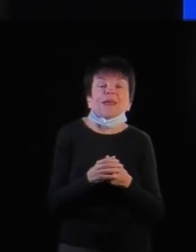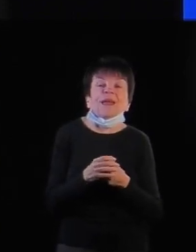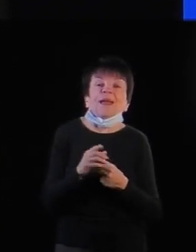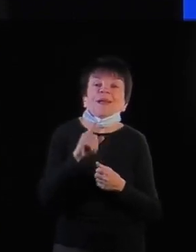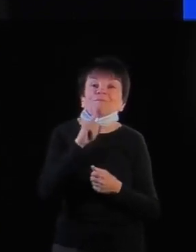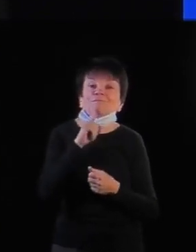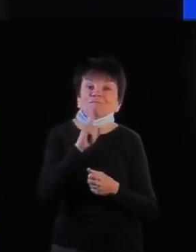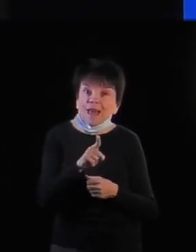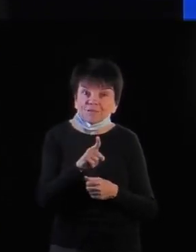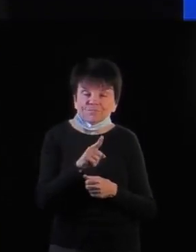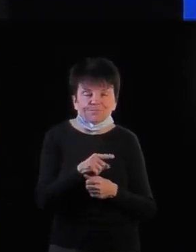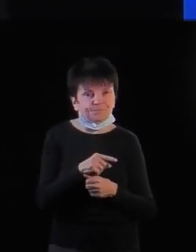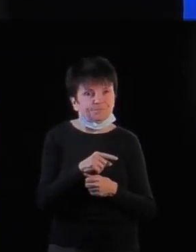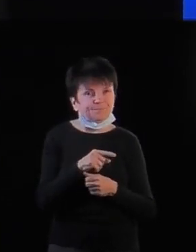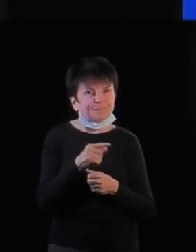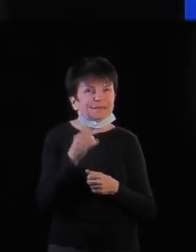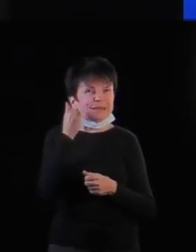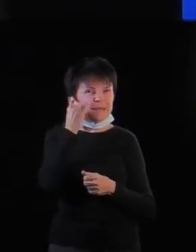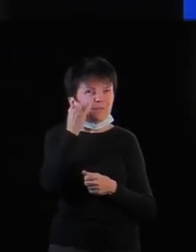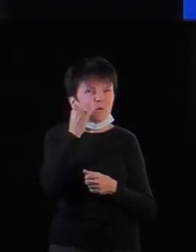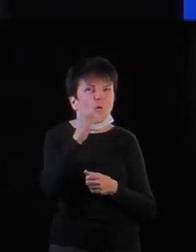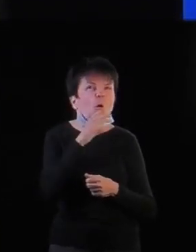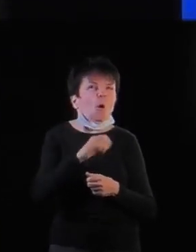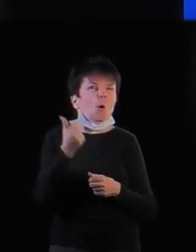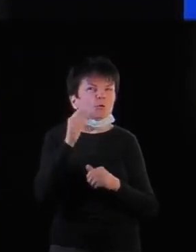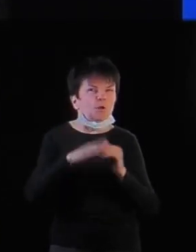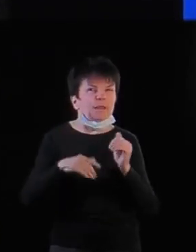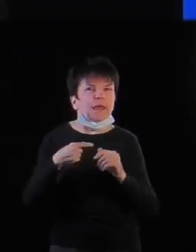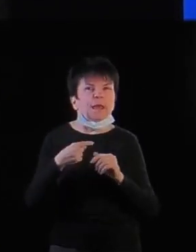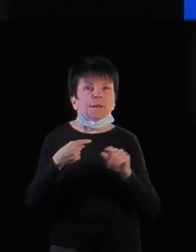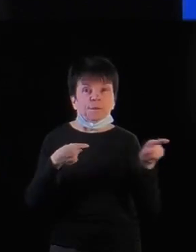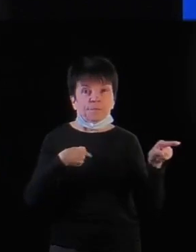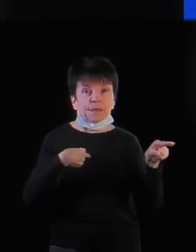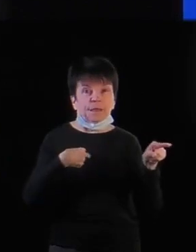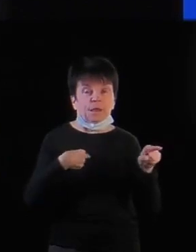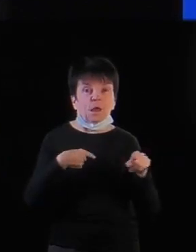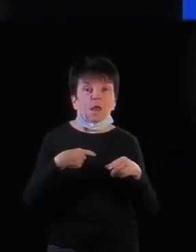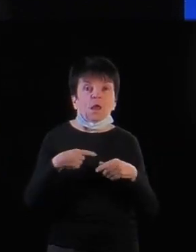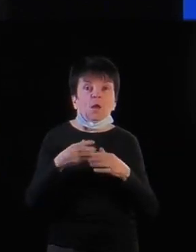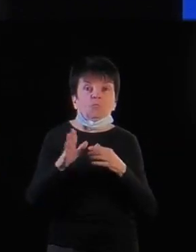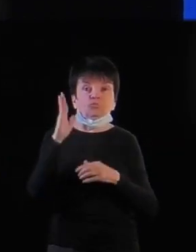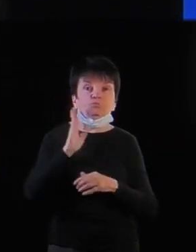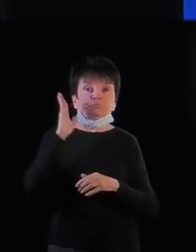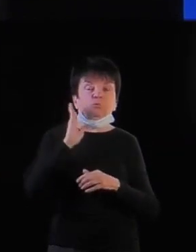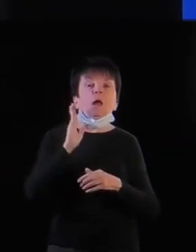you're a little bit older than I am, you know that in the Assemblies of God, the youth